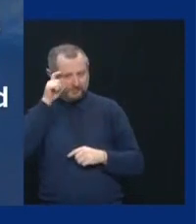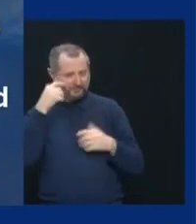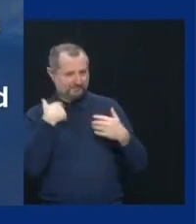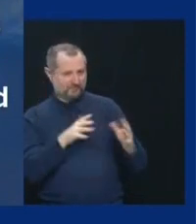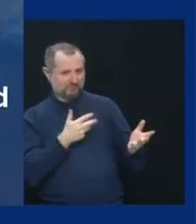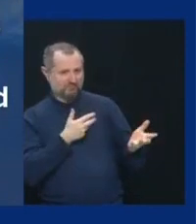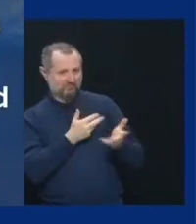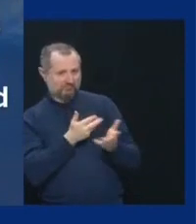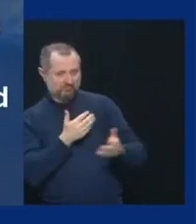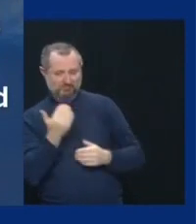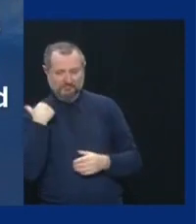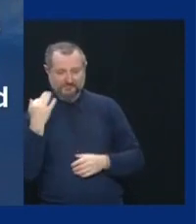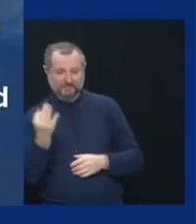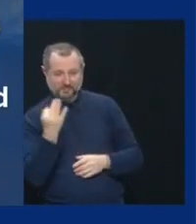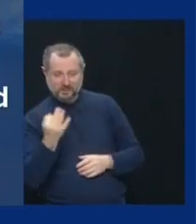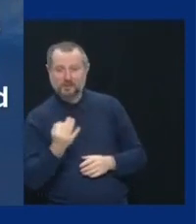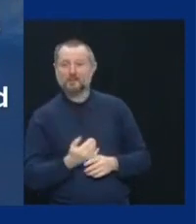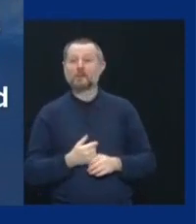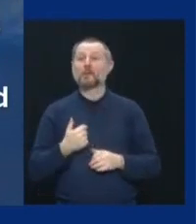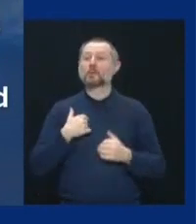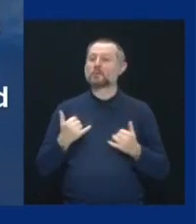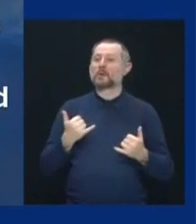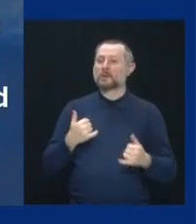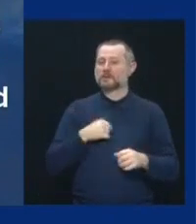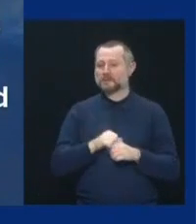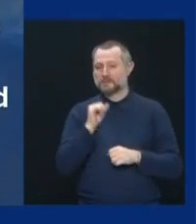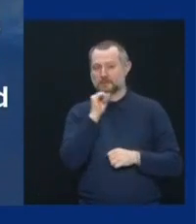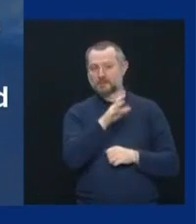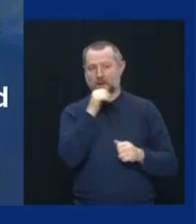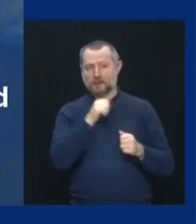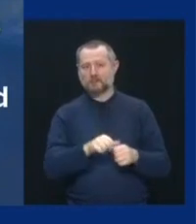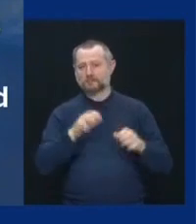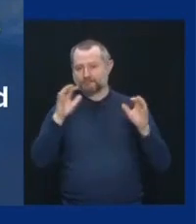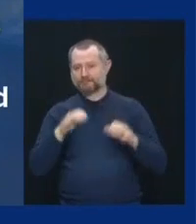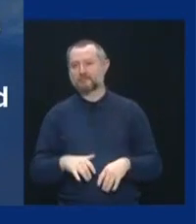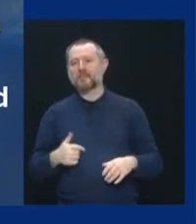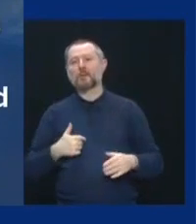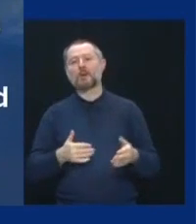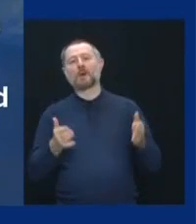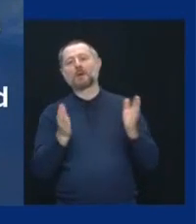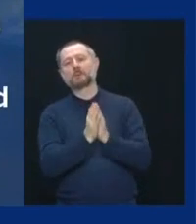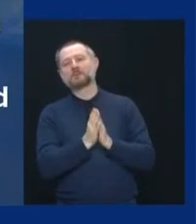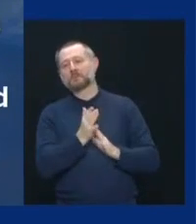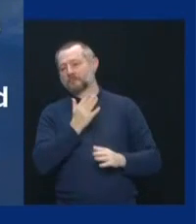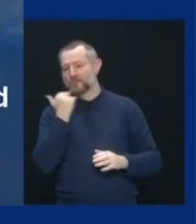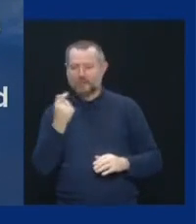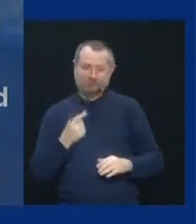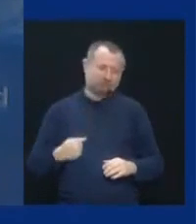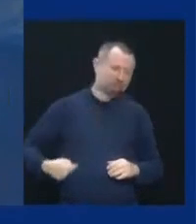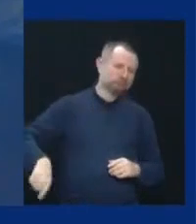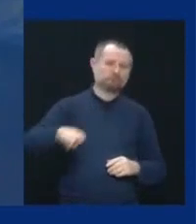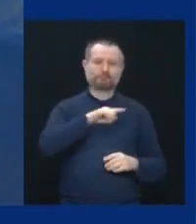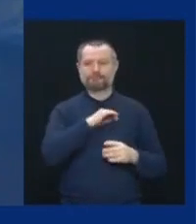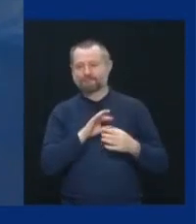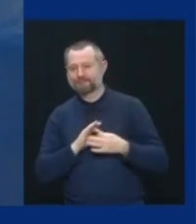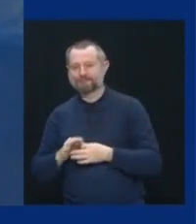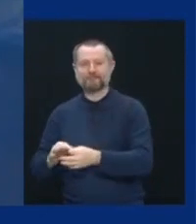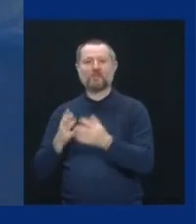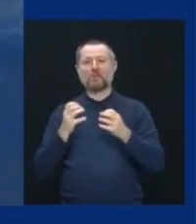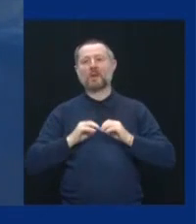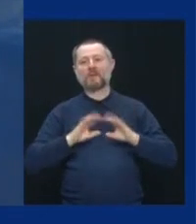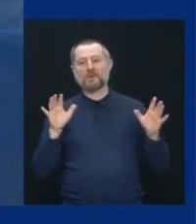We sent a letter today asking for more coordination and clarification of this distribution